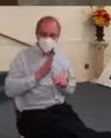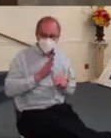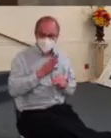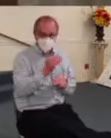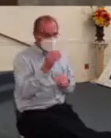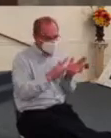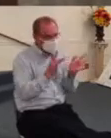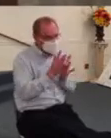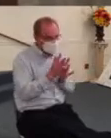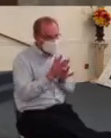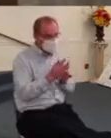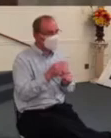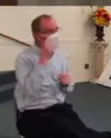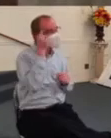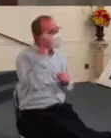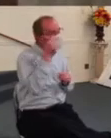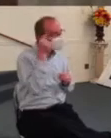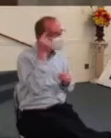these two